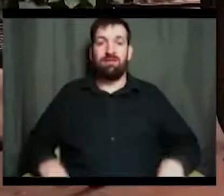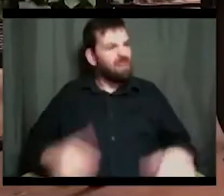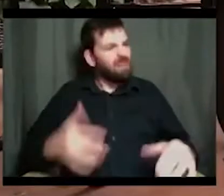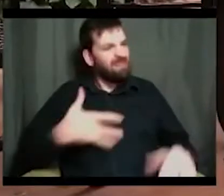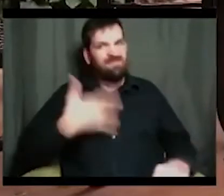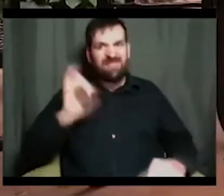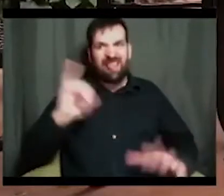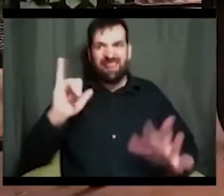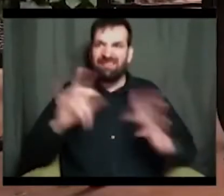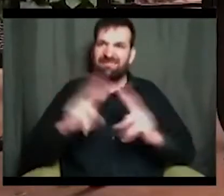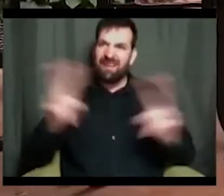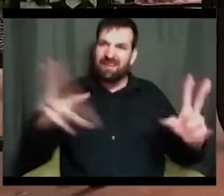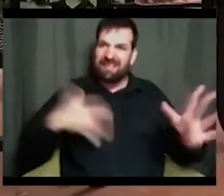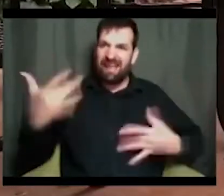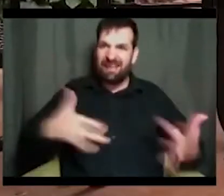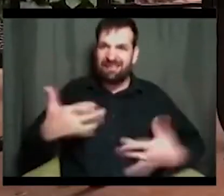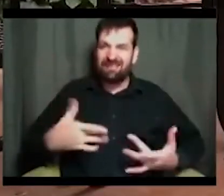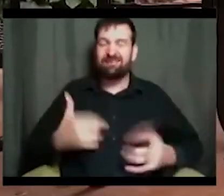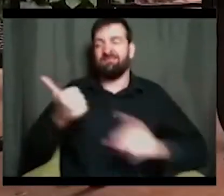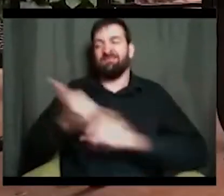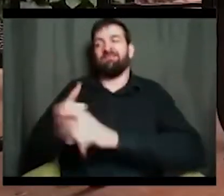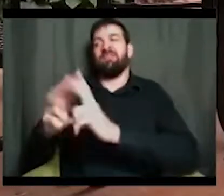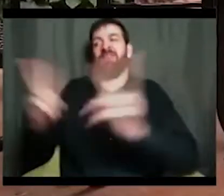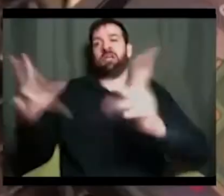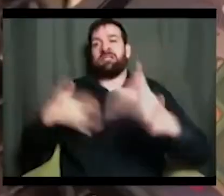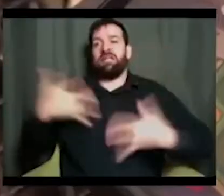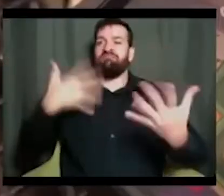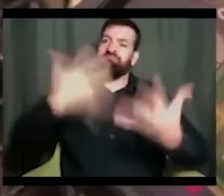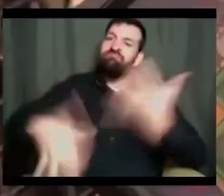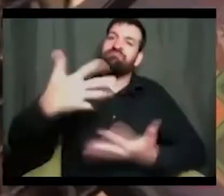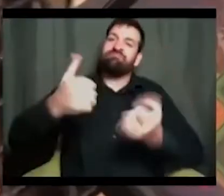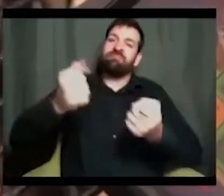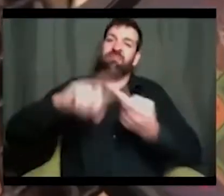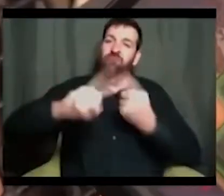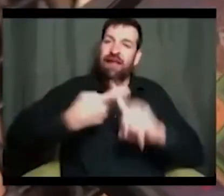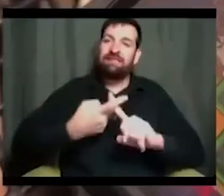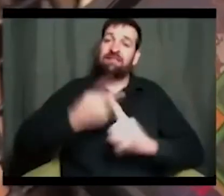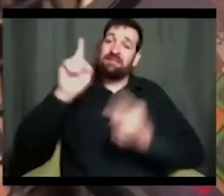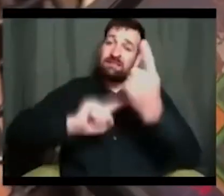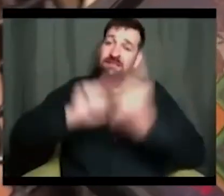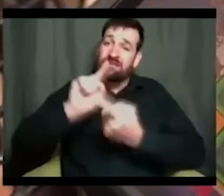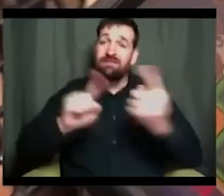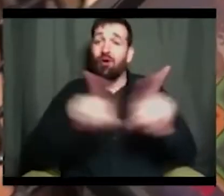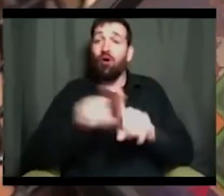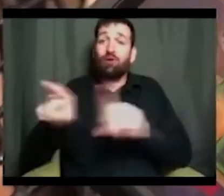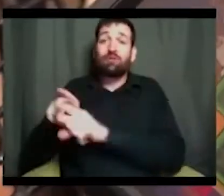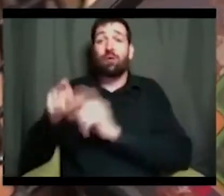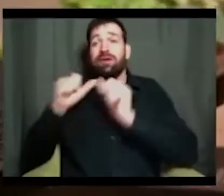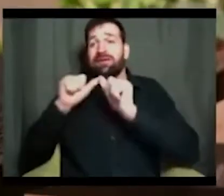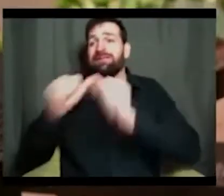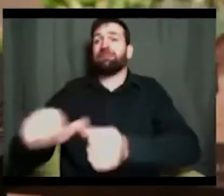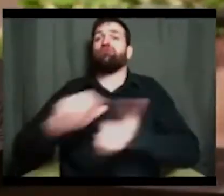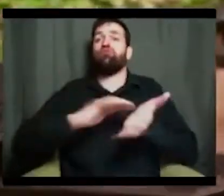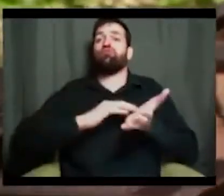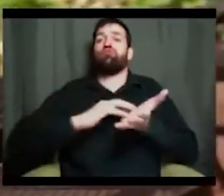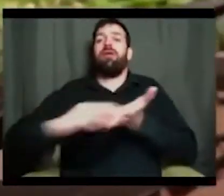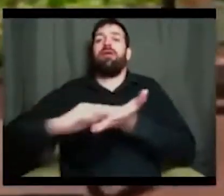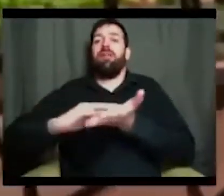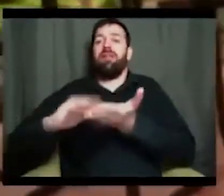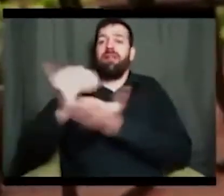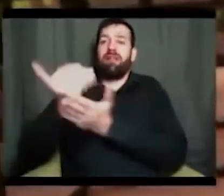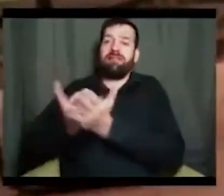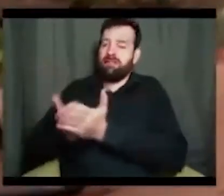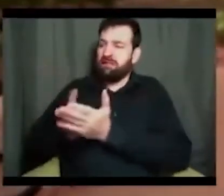excited. He's so excited to play with his friends face to face again and to continue his Braille lessons in person. Learning Braille is